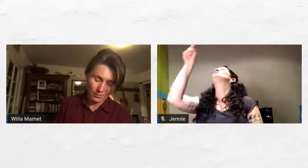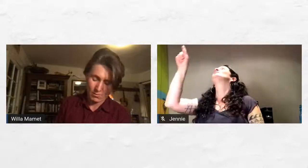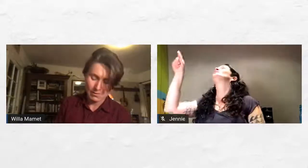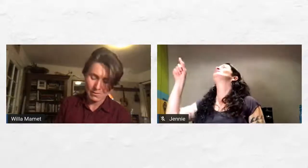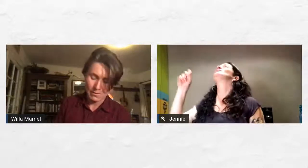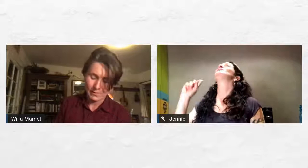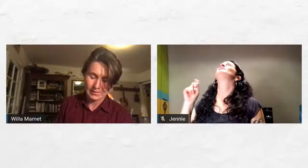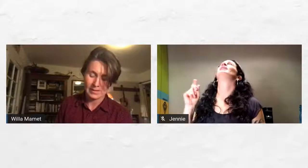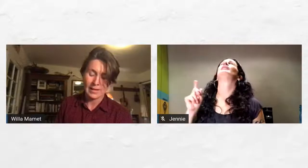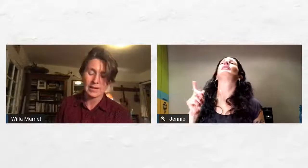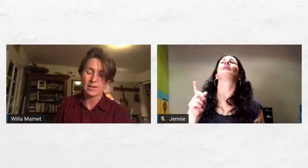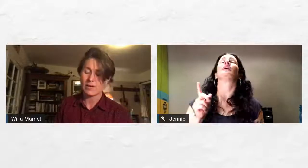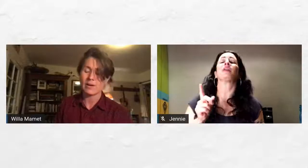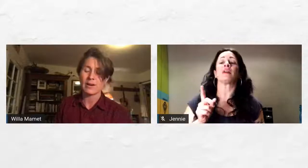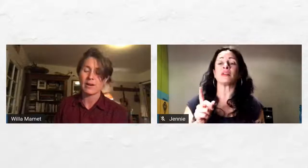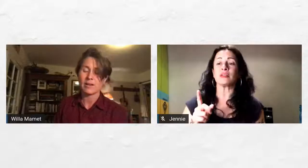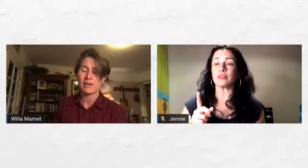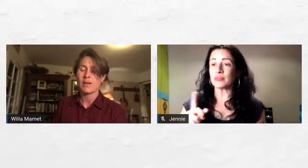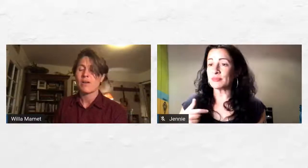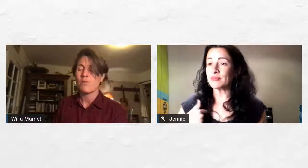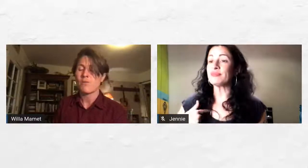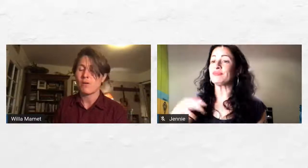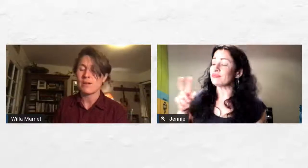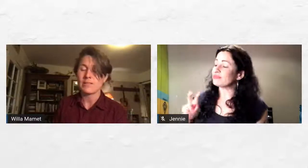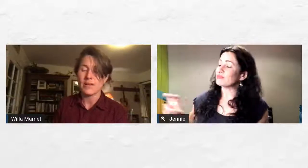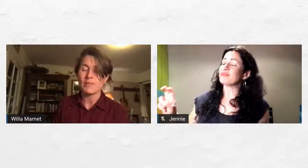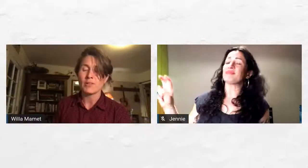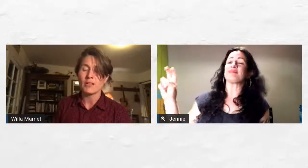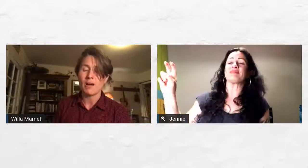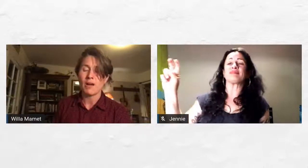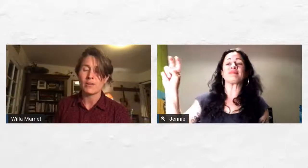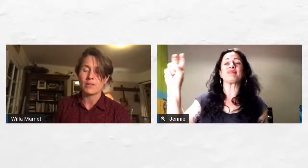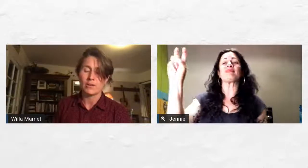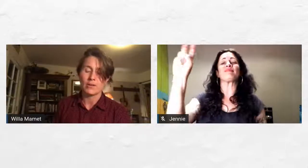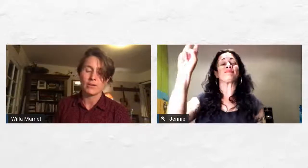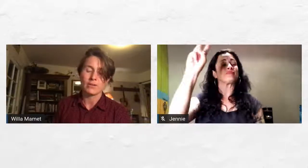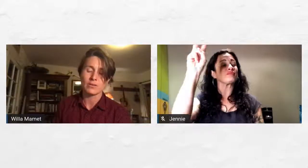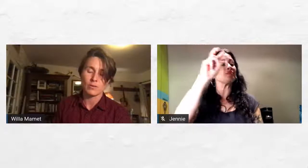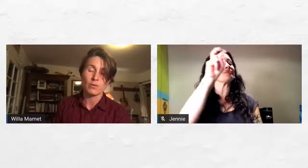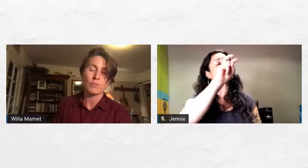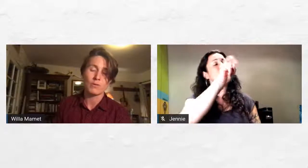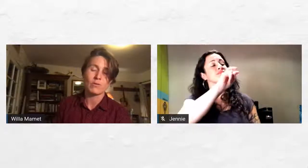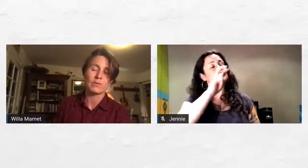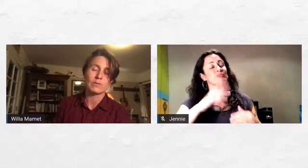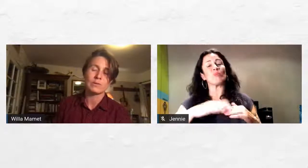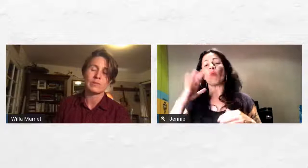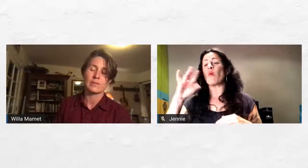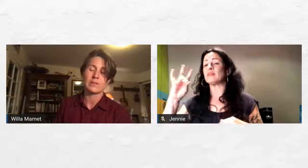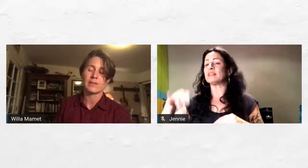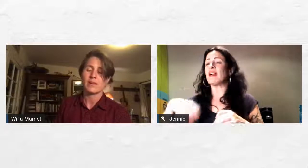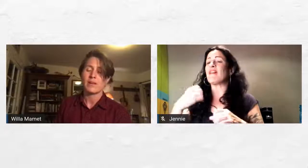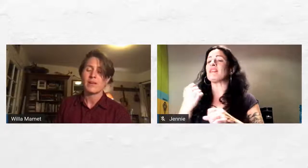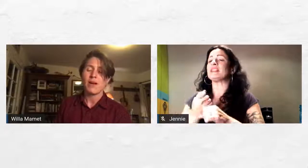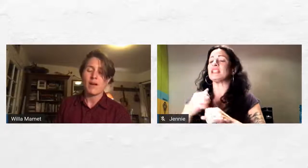a foreign lander for 7 long years or more.